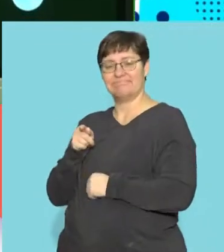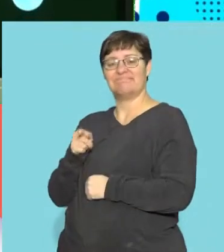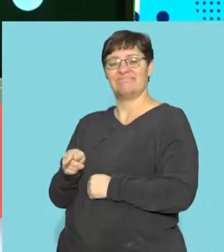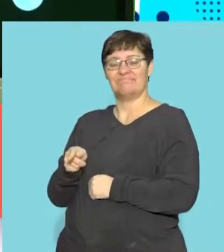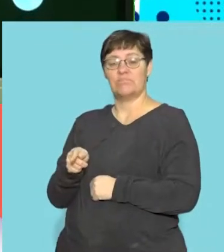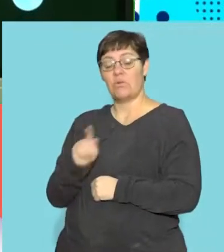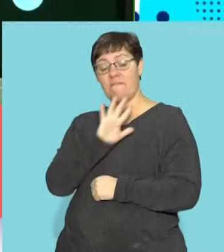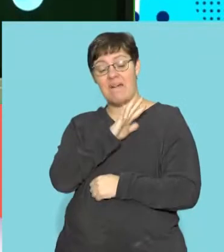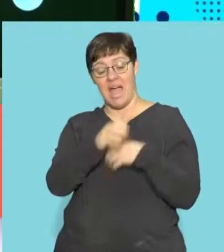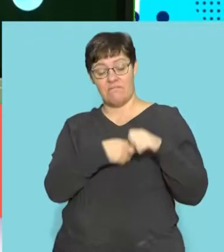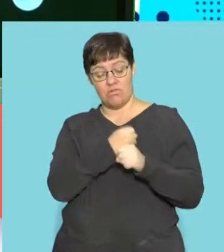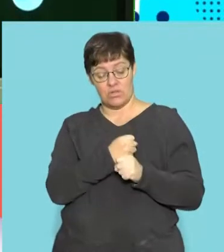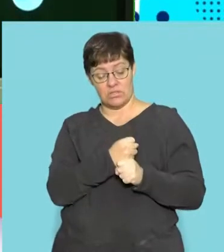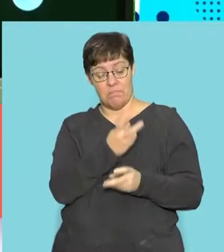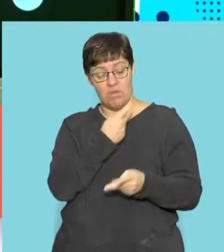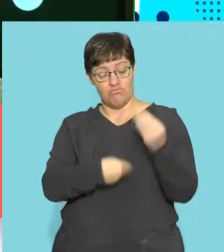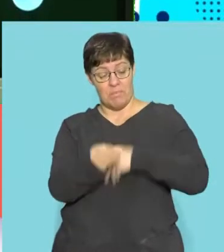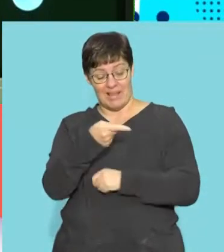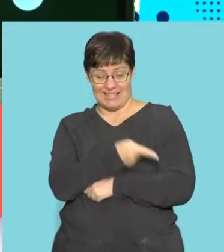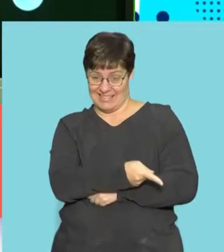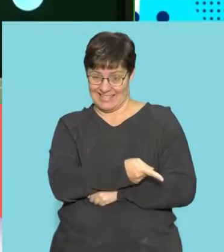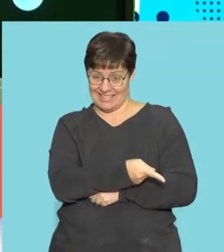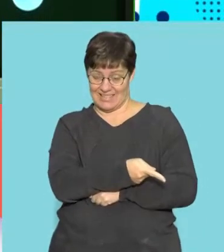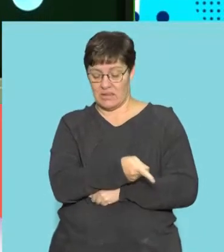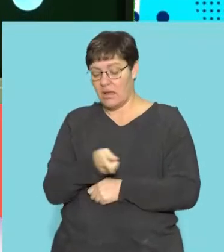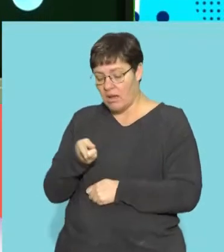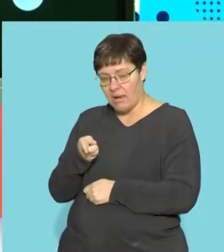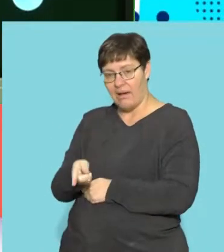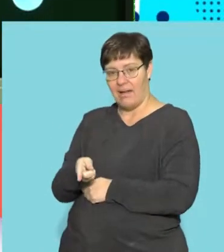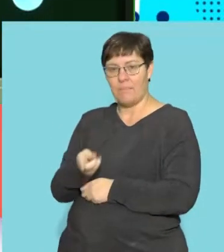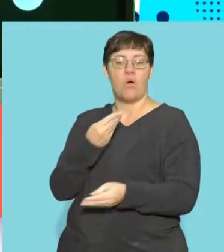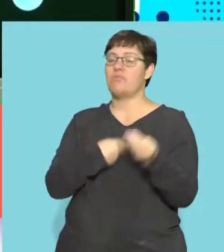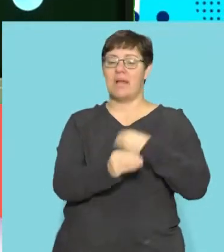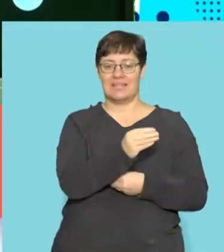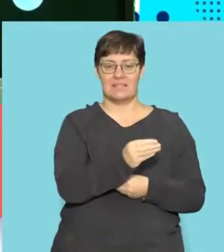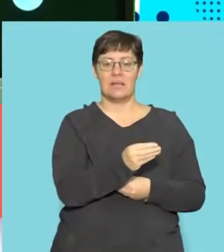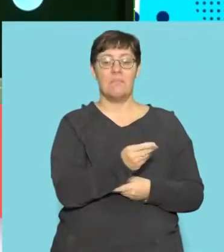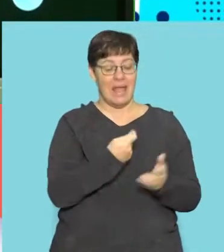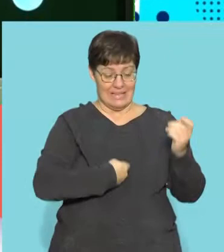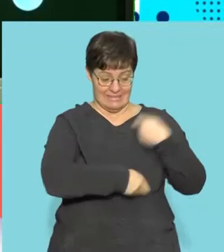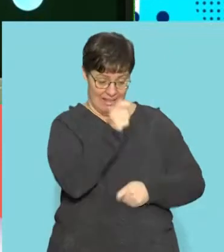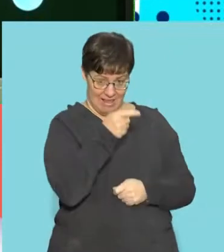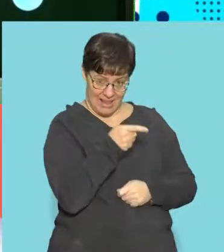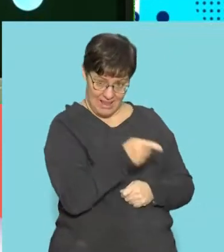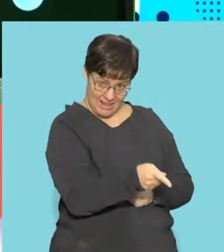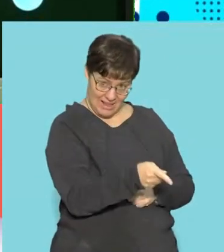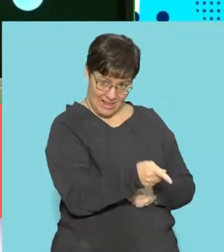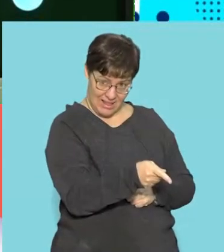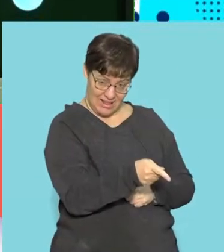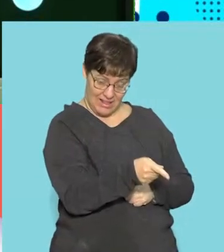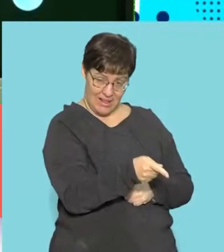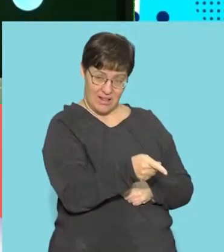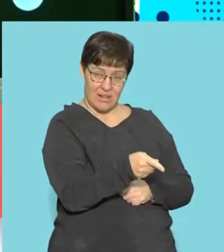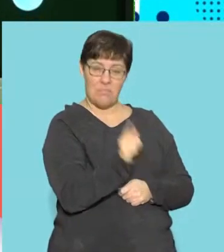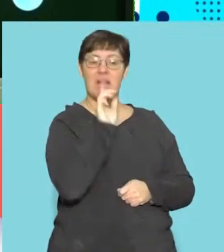to say, in 5 years when I need to replace this, I will not just replace it. I will sell this one that we bought